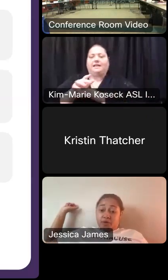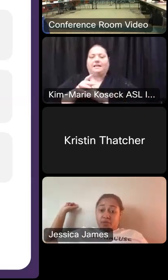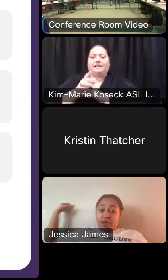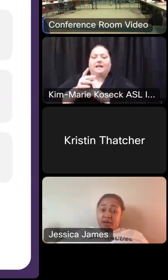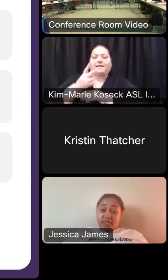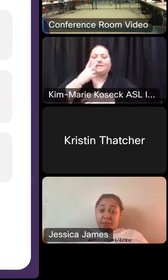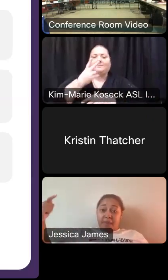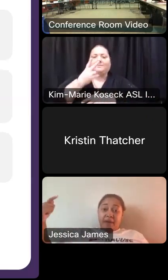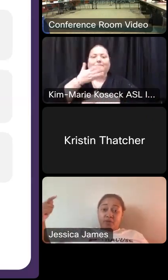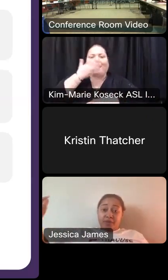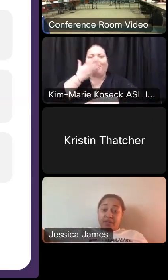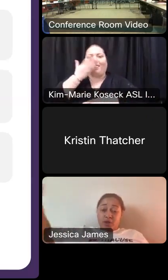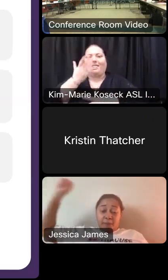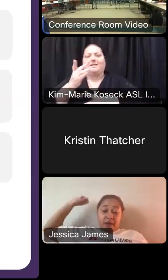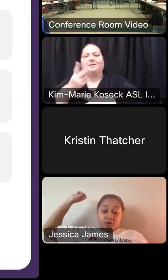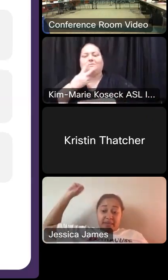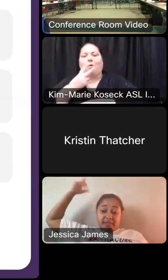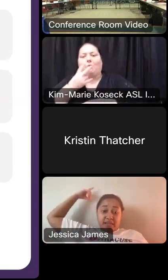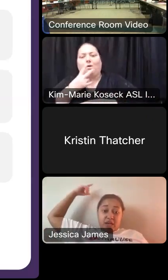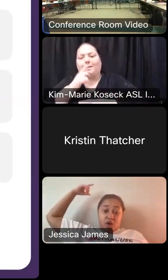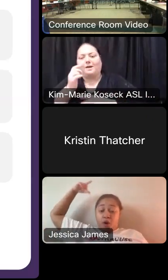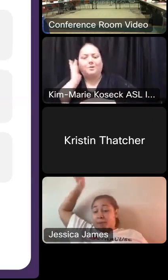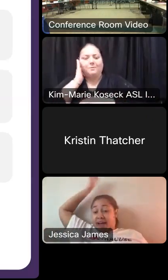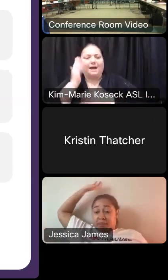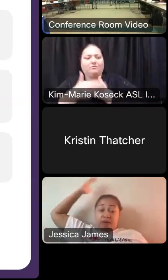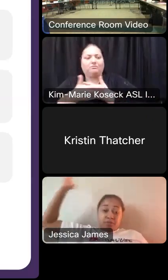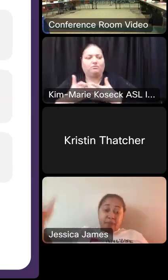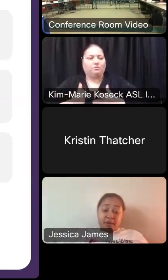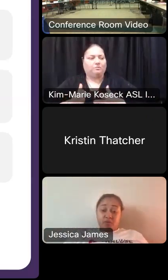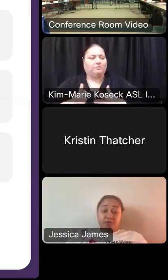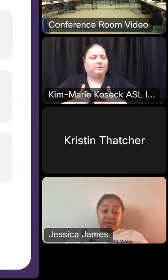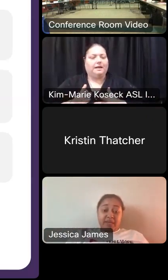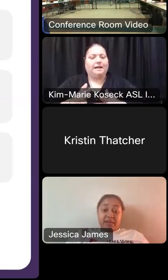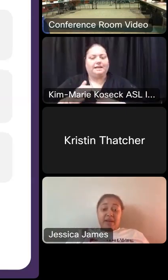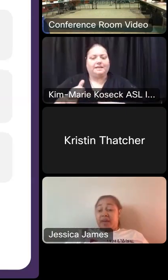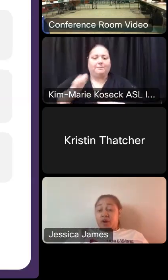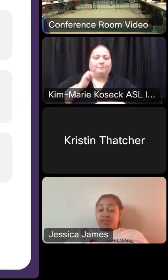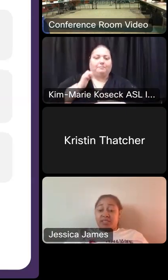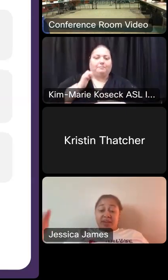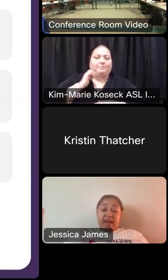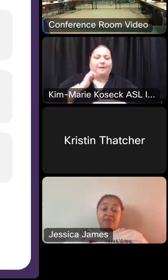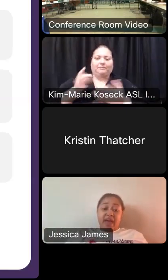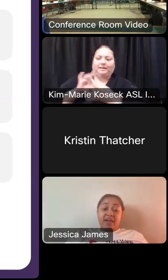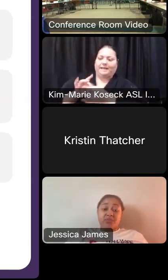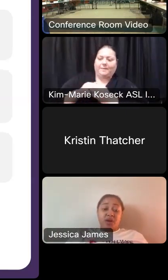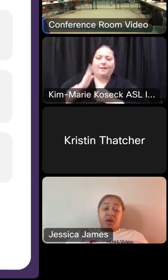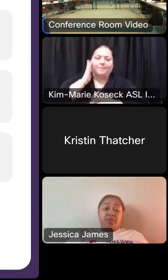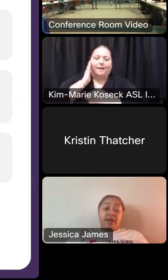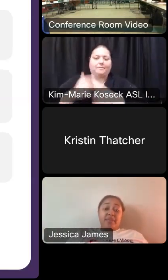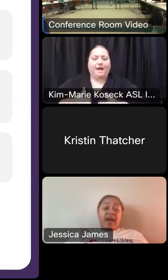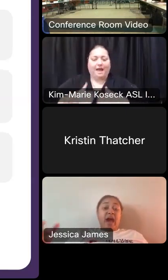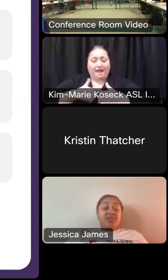her bedroom to my bedroom, because her bedroom is back to back with my bedroom, and that causes me to have